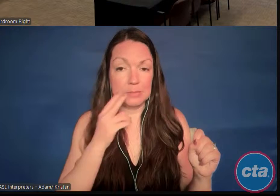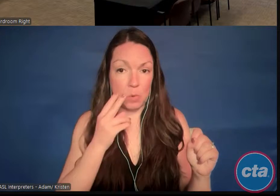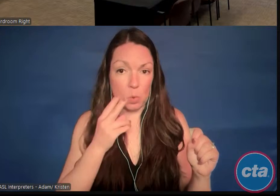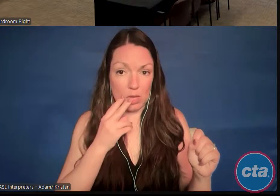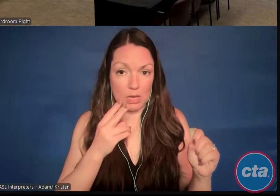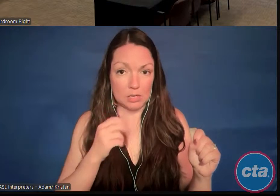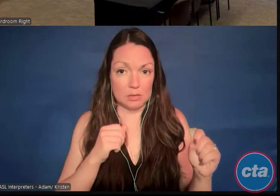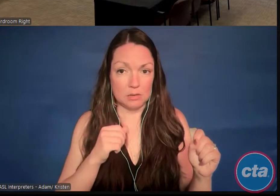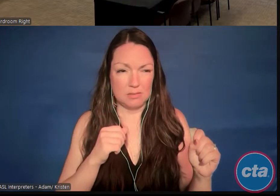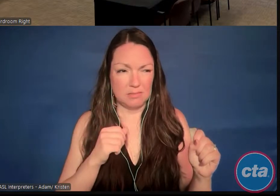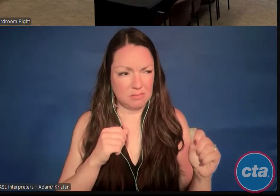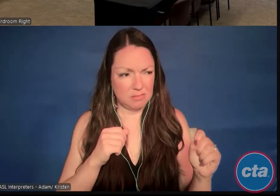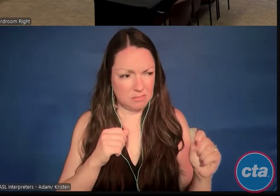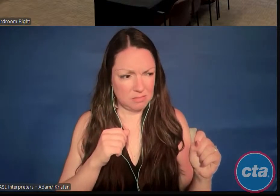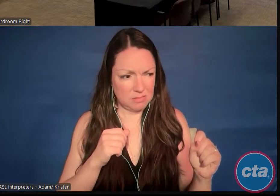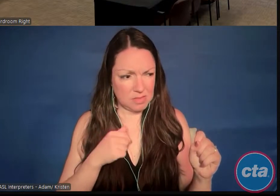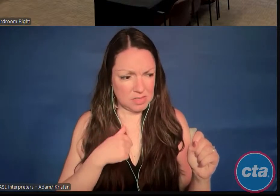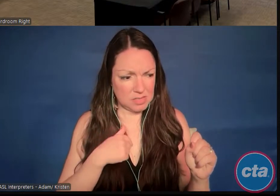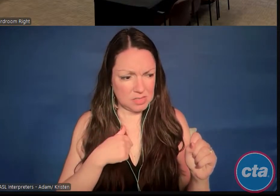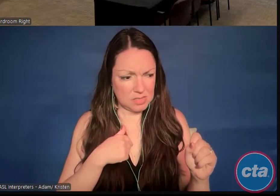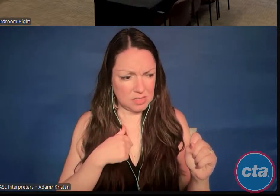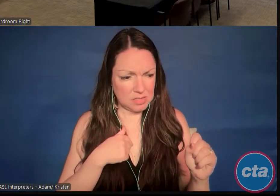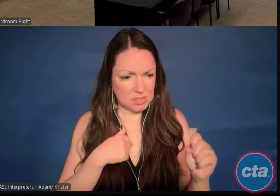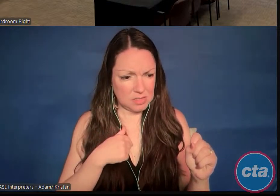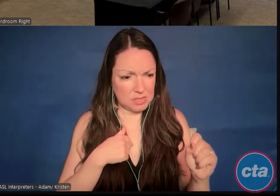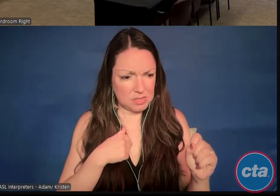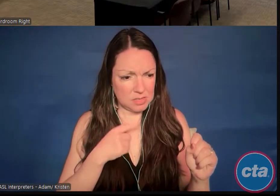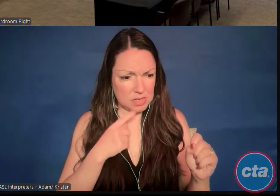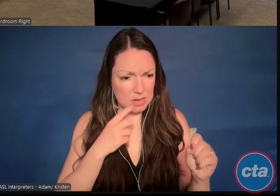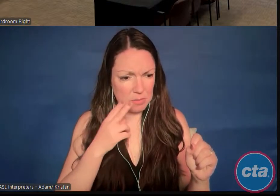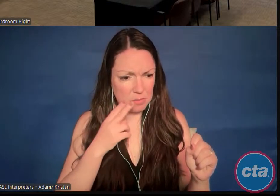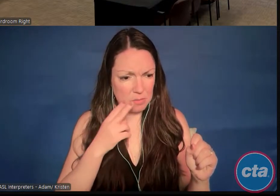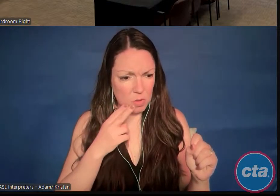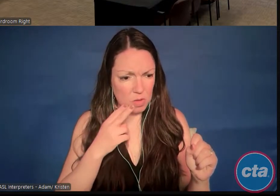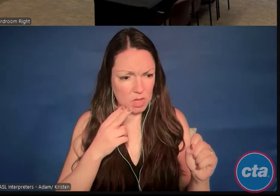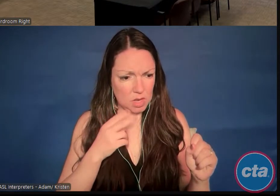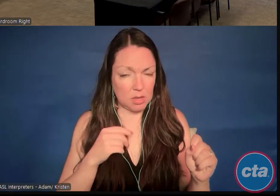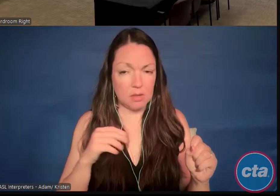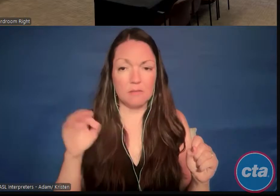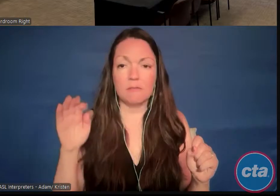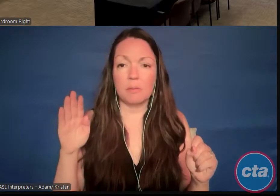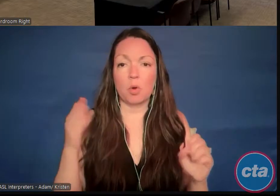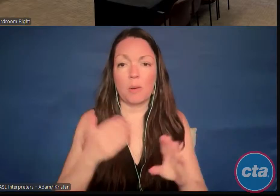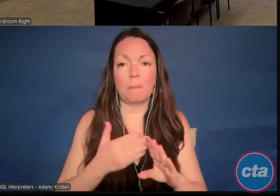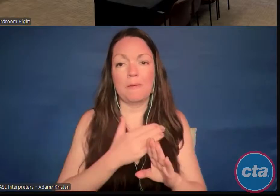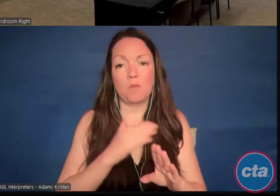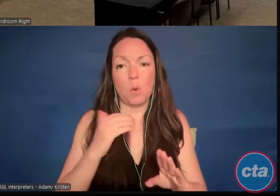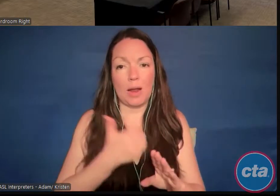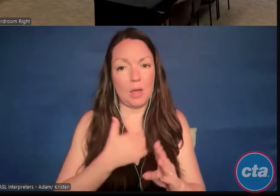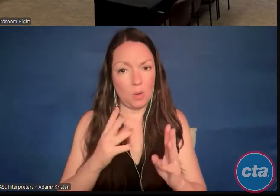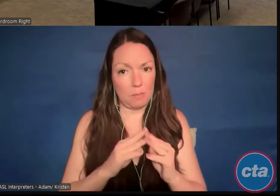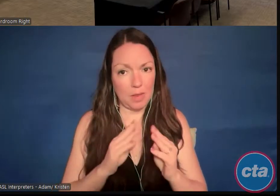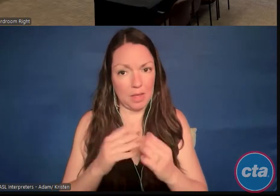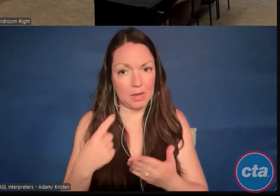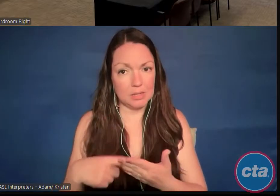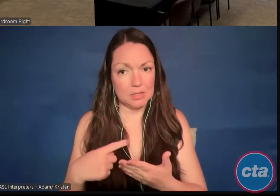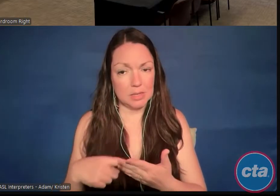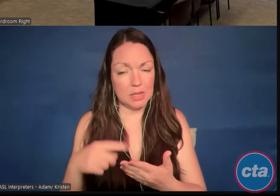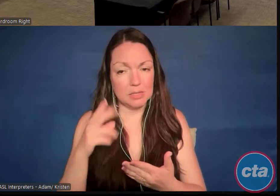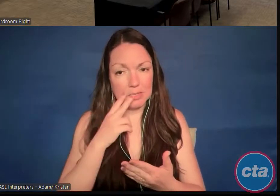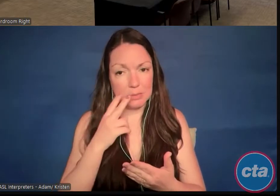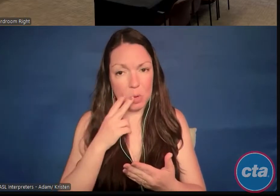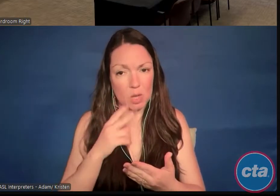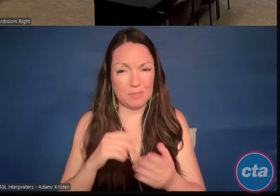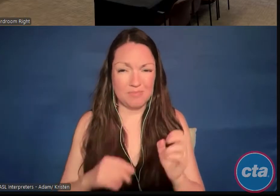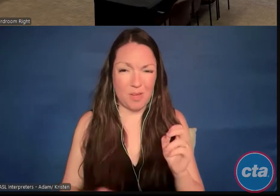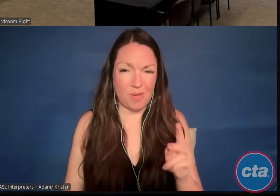smoking. Did I bring, I think I did. February was before the meeting we discussed it, Mhm. right? Okay. I